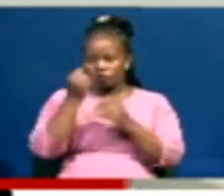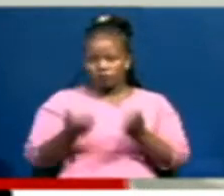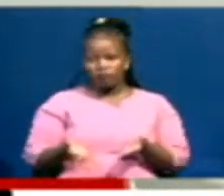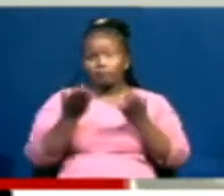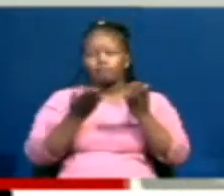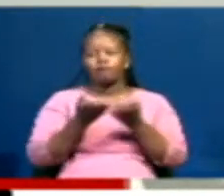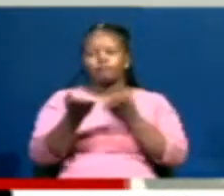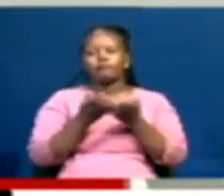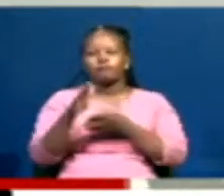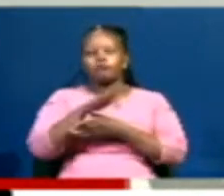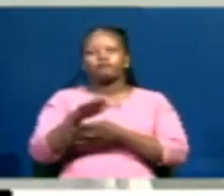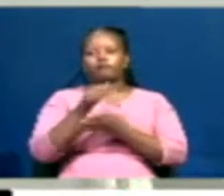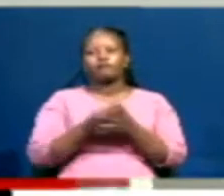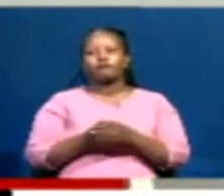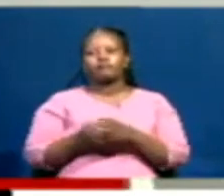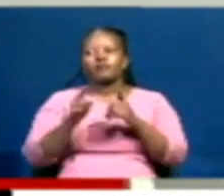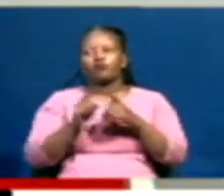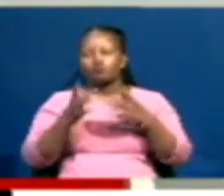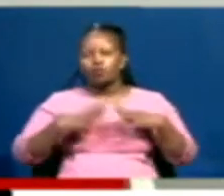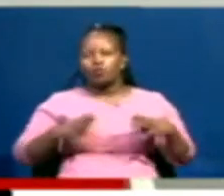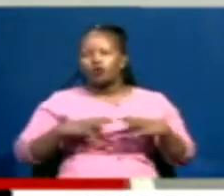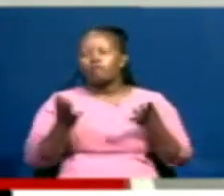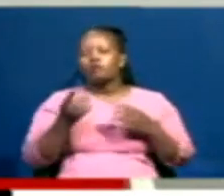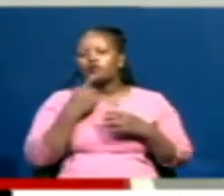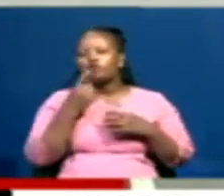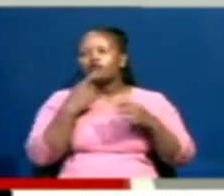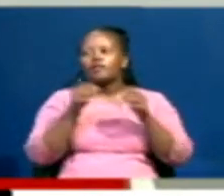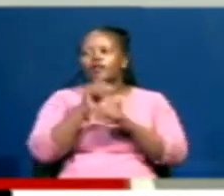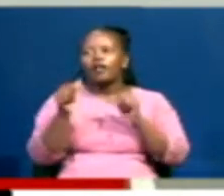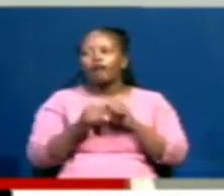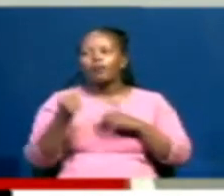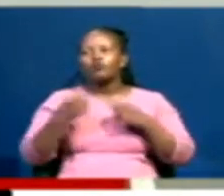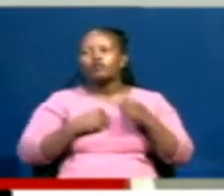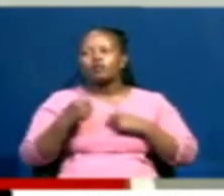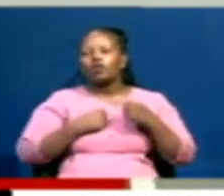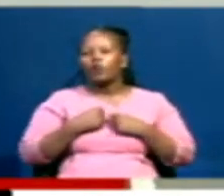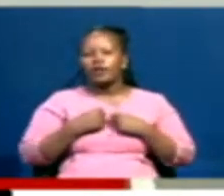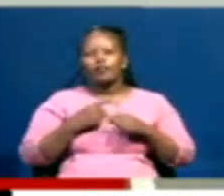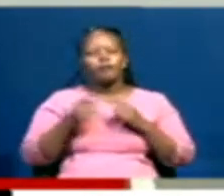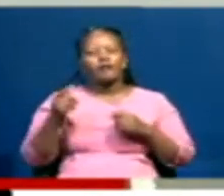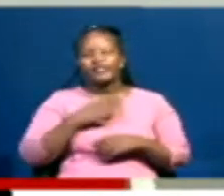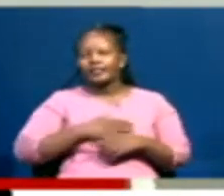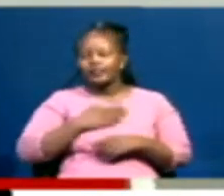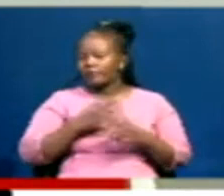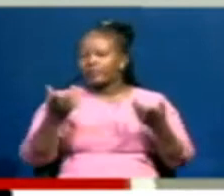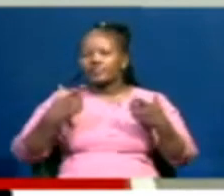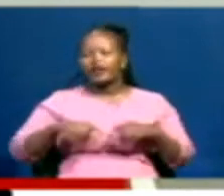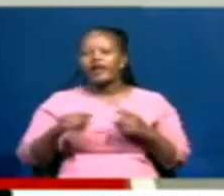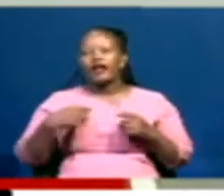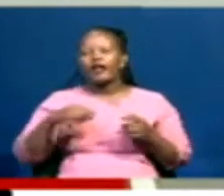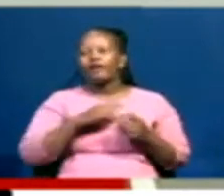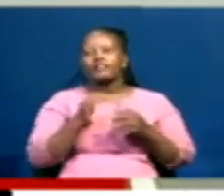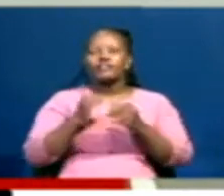that people talk about what Rwanda is doing, but I think give us time, give us just the next 6 months, and we are actually going to leapfrog